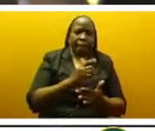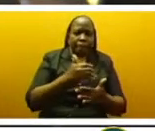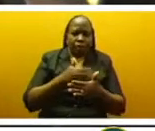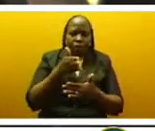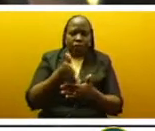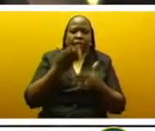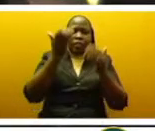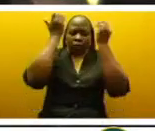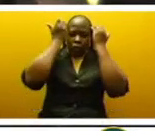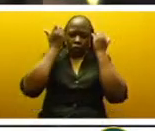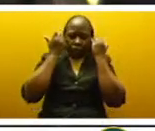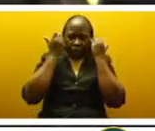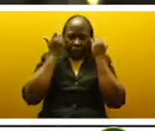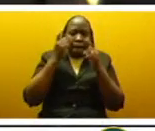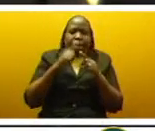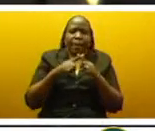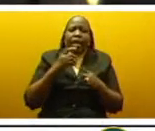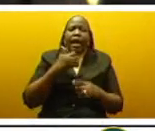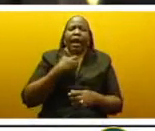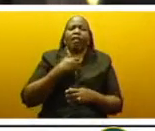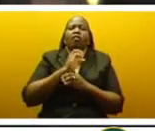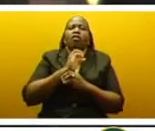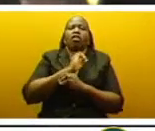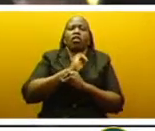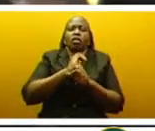and does not